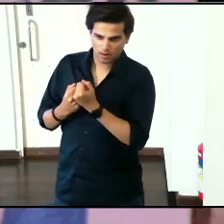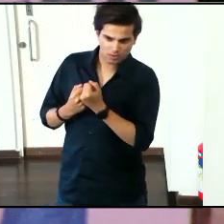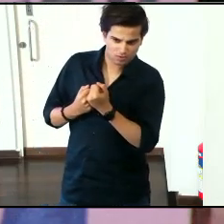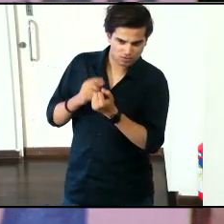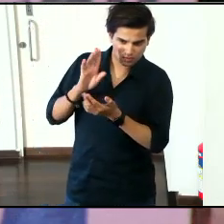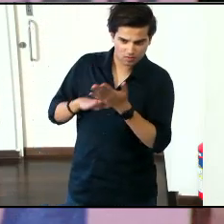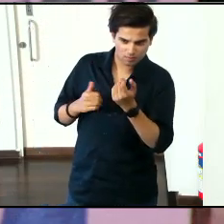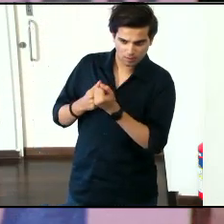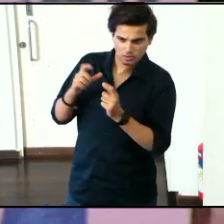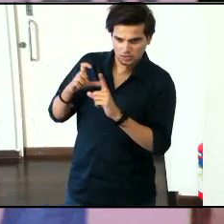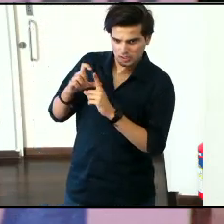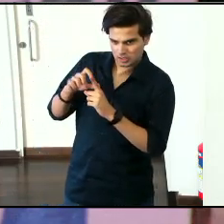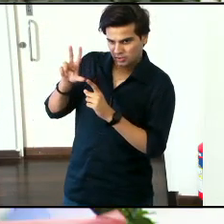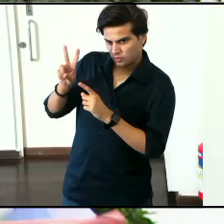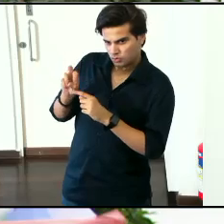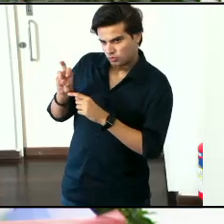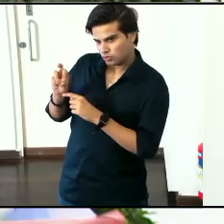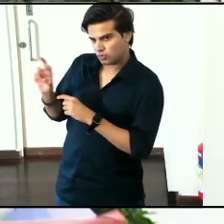Next, please.